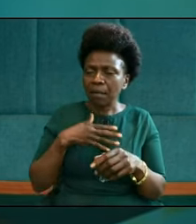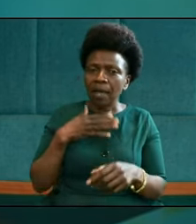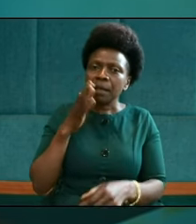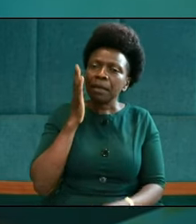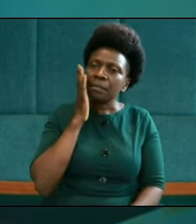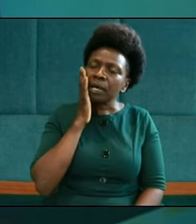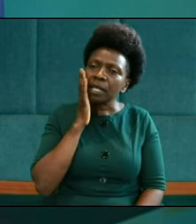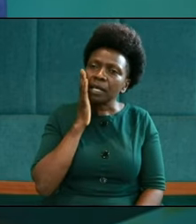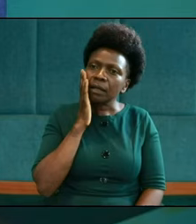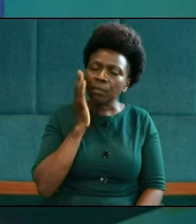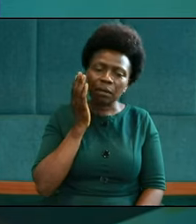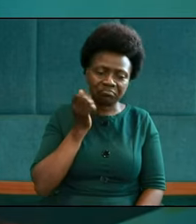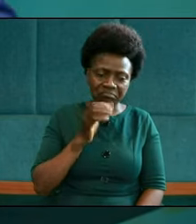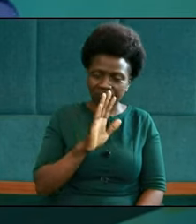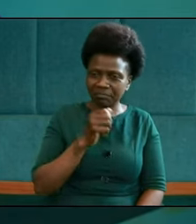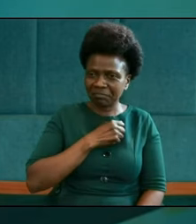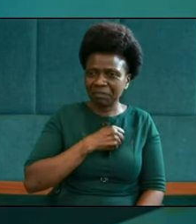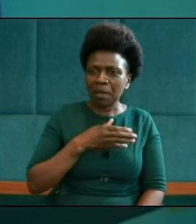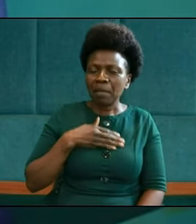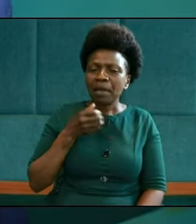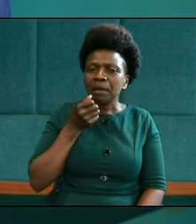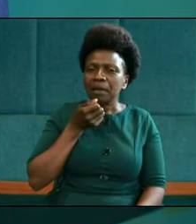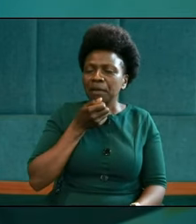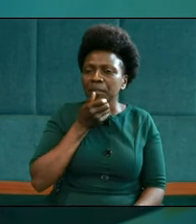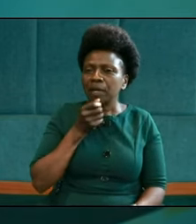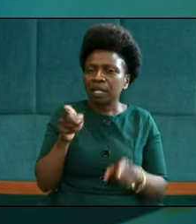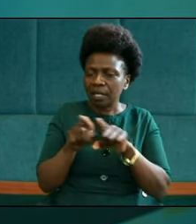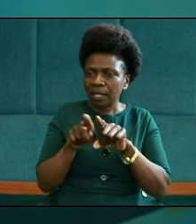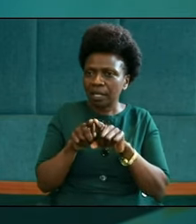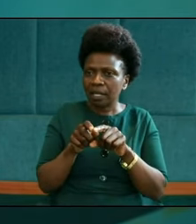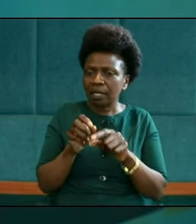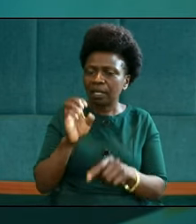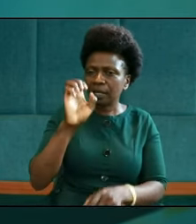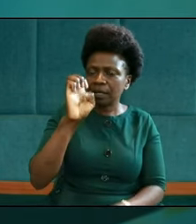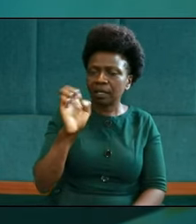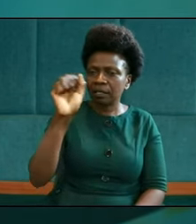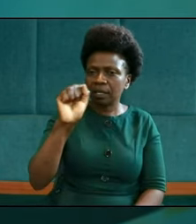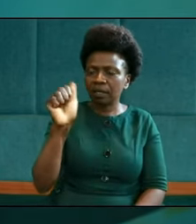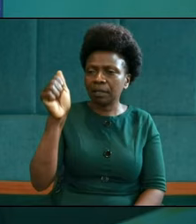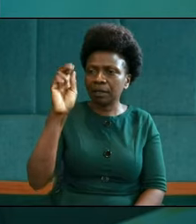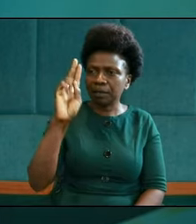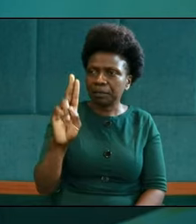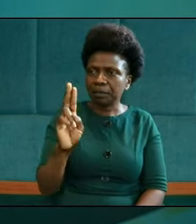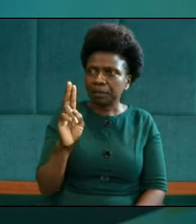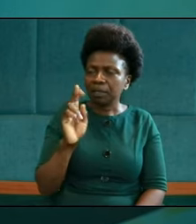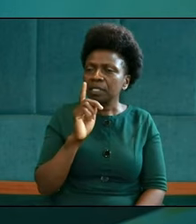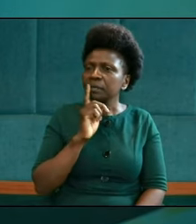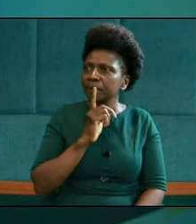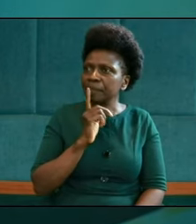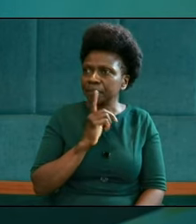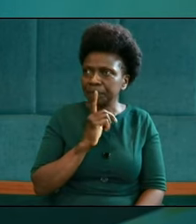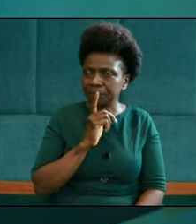brother Esau is a hairy man, while I have